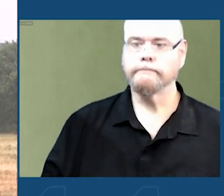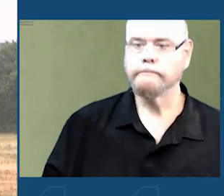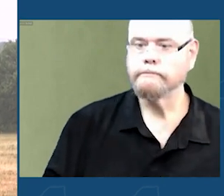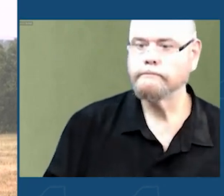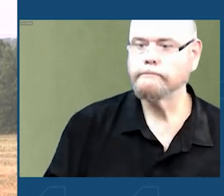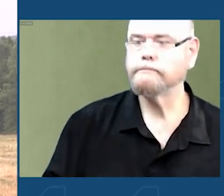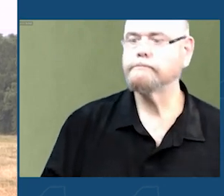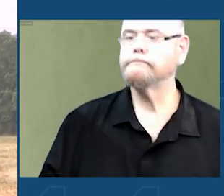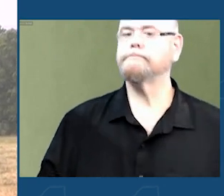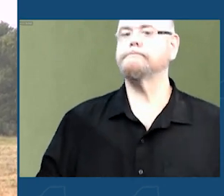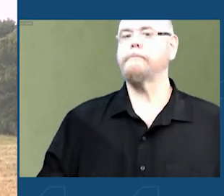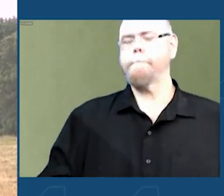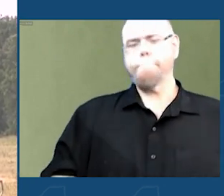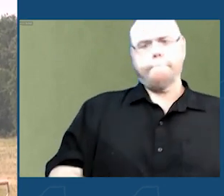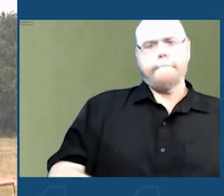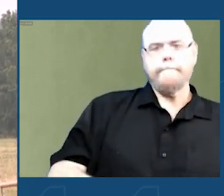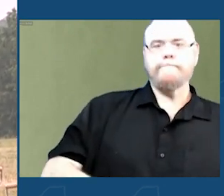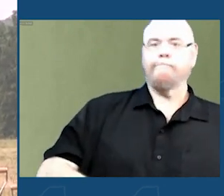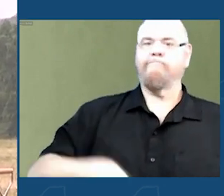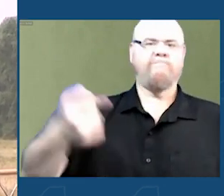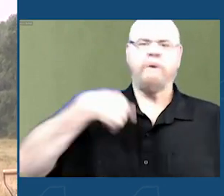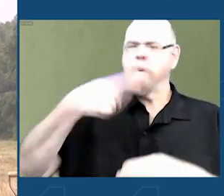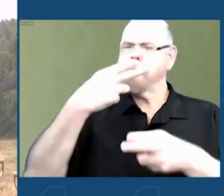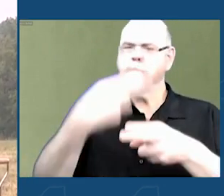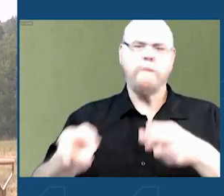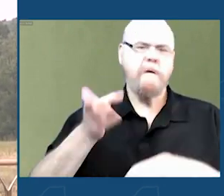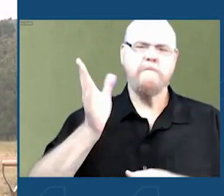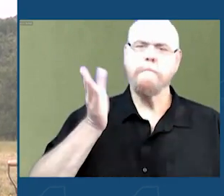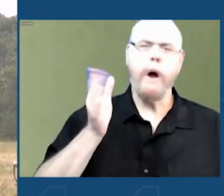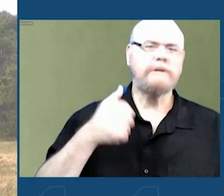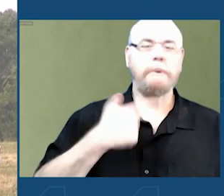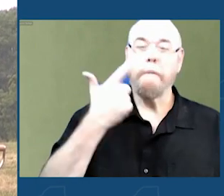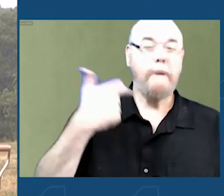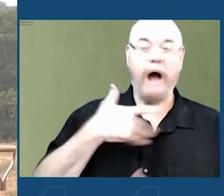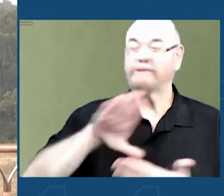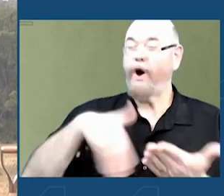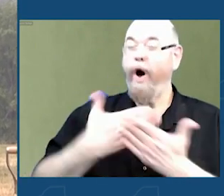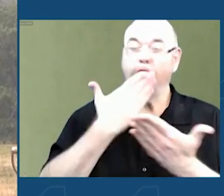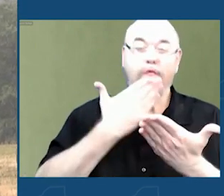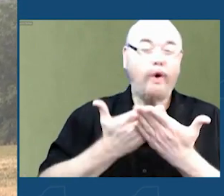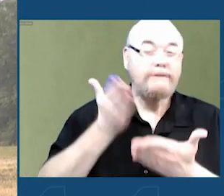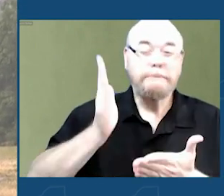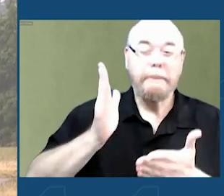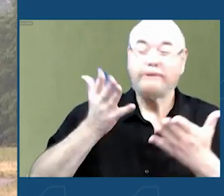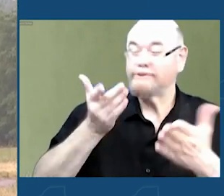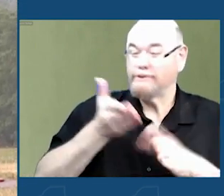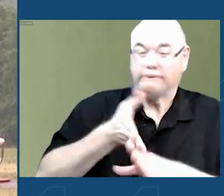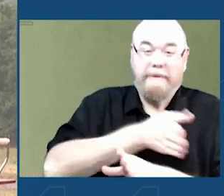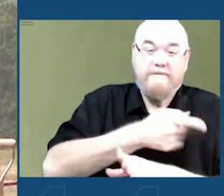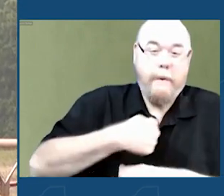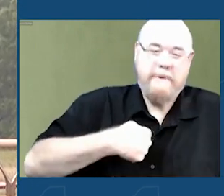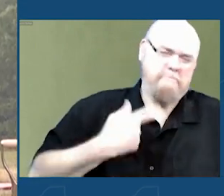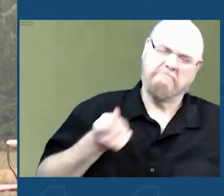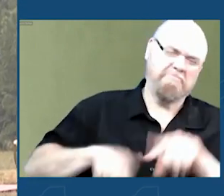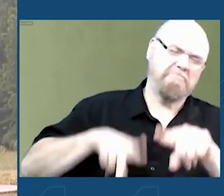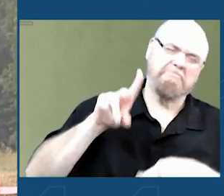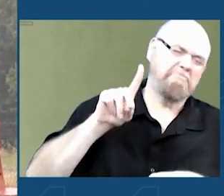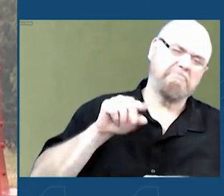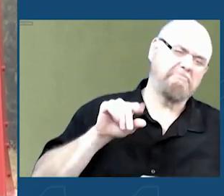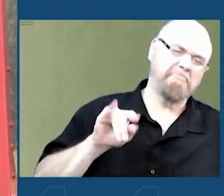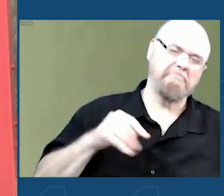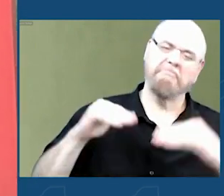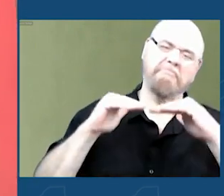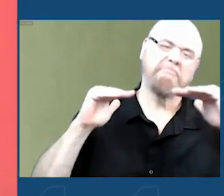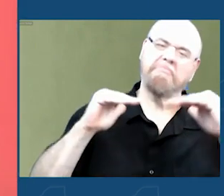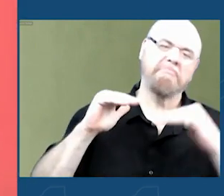Good morning. I will be very brief because all the great speakers just came before me, and I can't equal up to that.